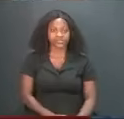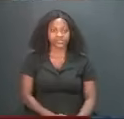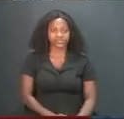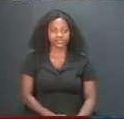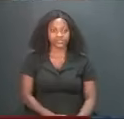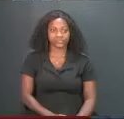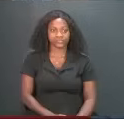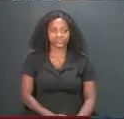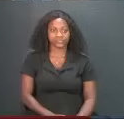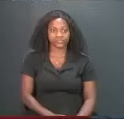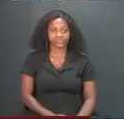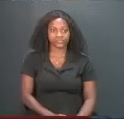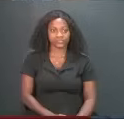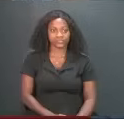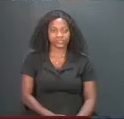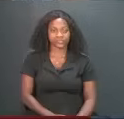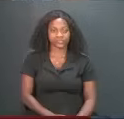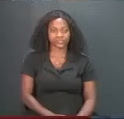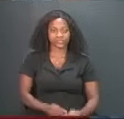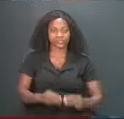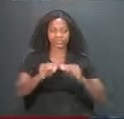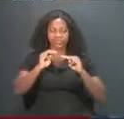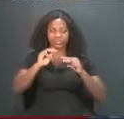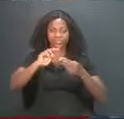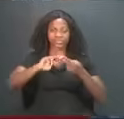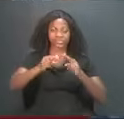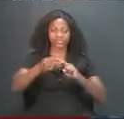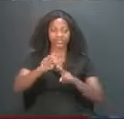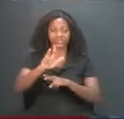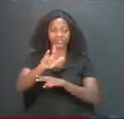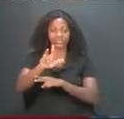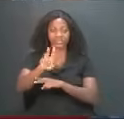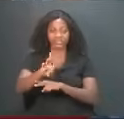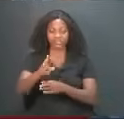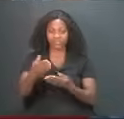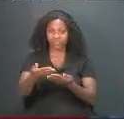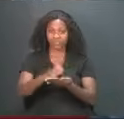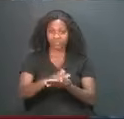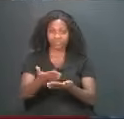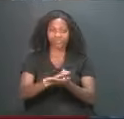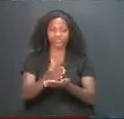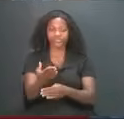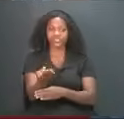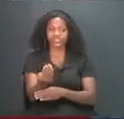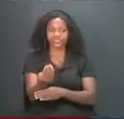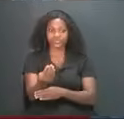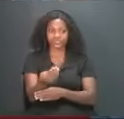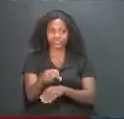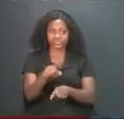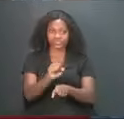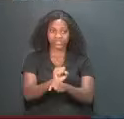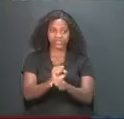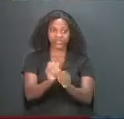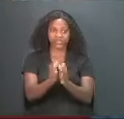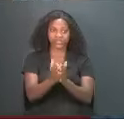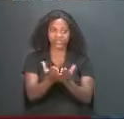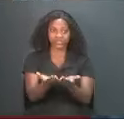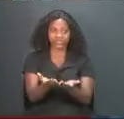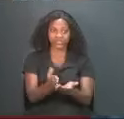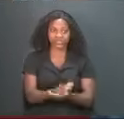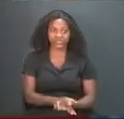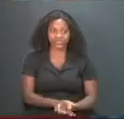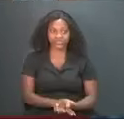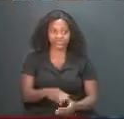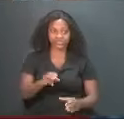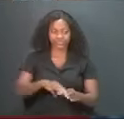Motion number 34 at page 14 of the order paper. Chairman